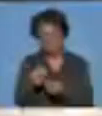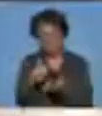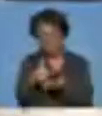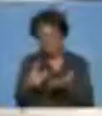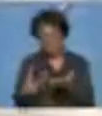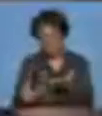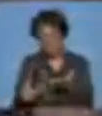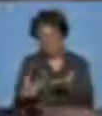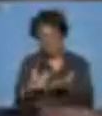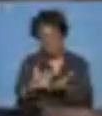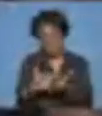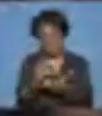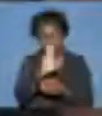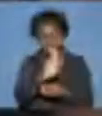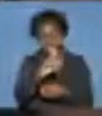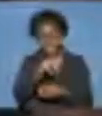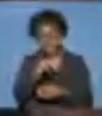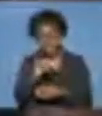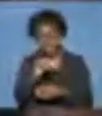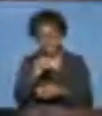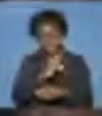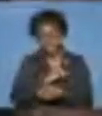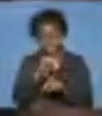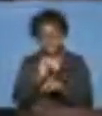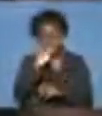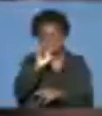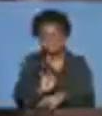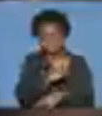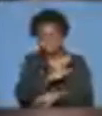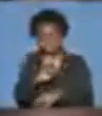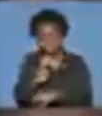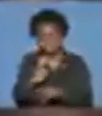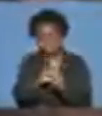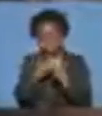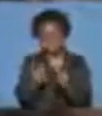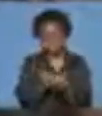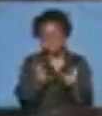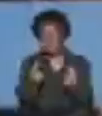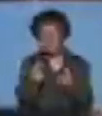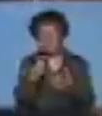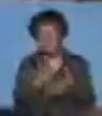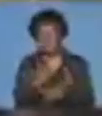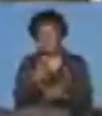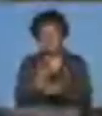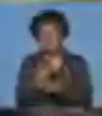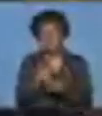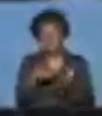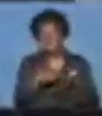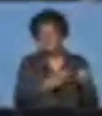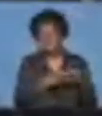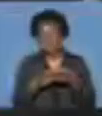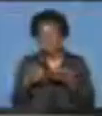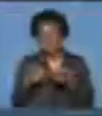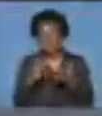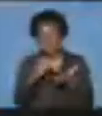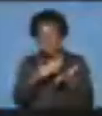4 p.m. Officers from the Southwestern Division were conducting routine road checks at the intersection of Gladstone